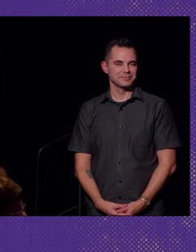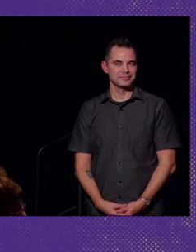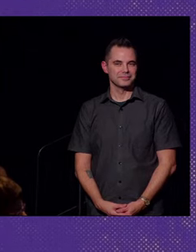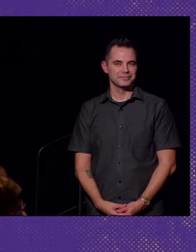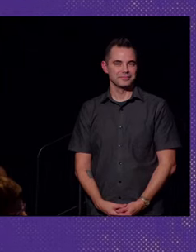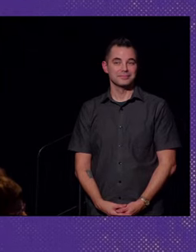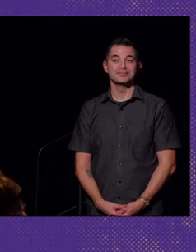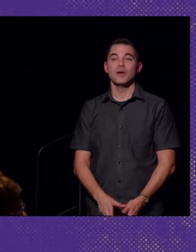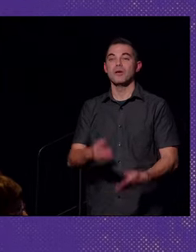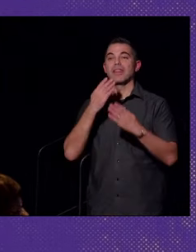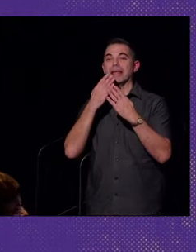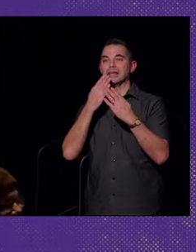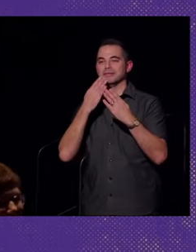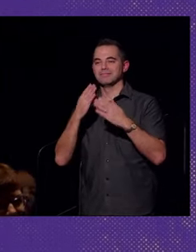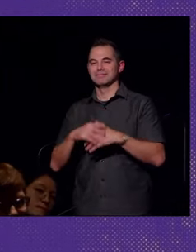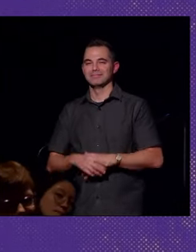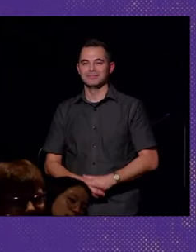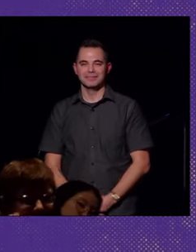Thank you.